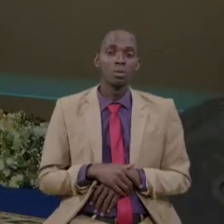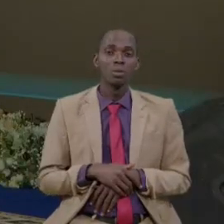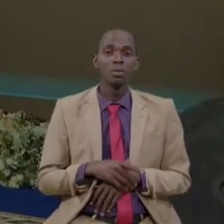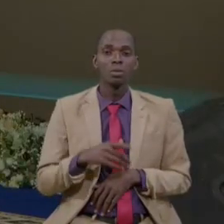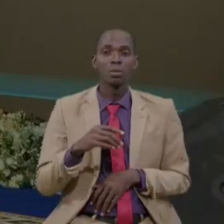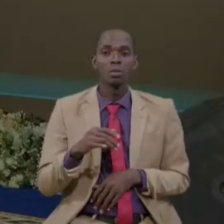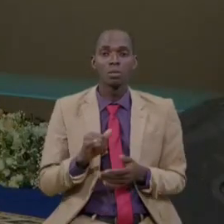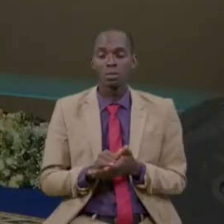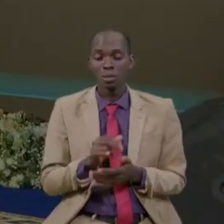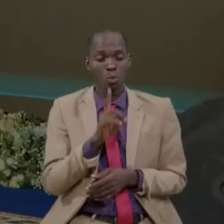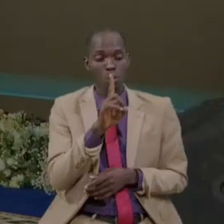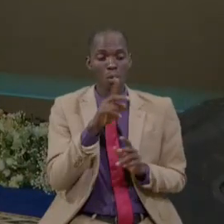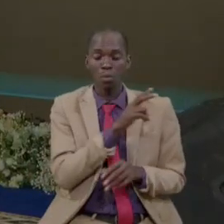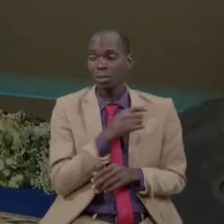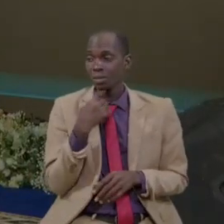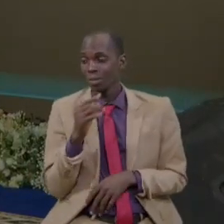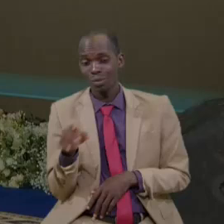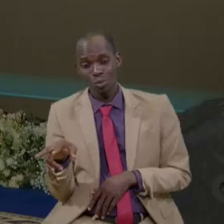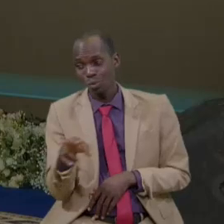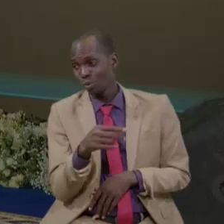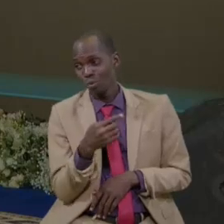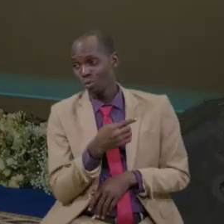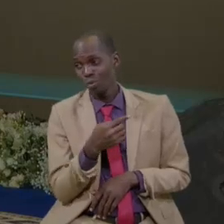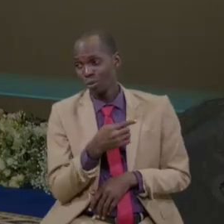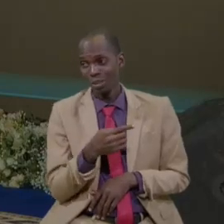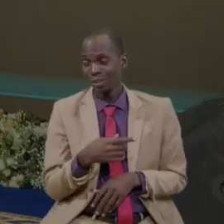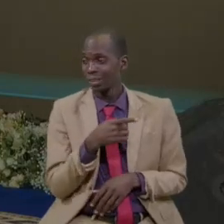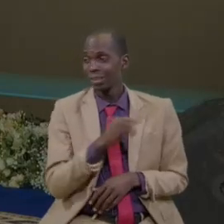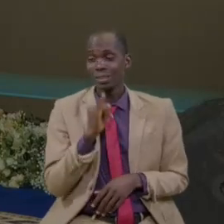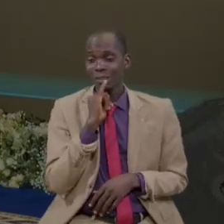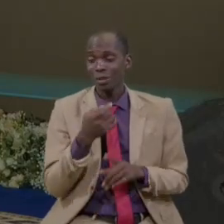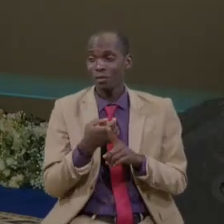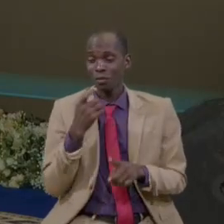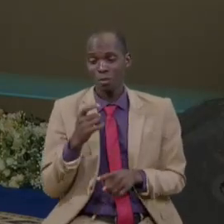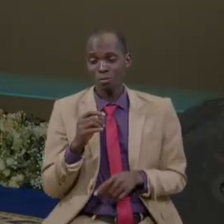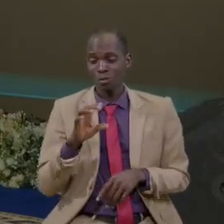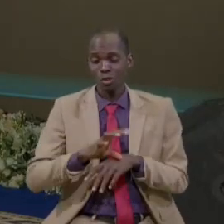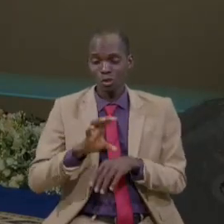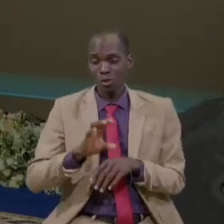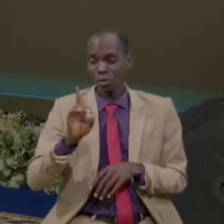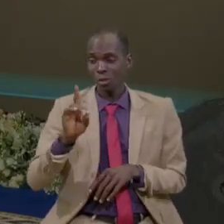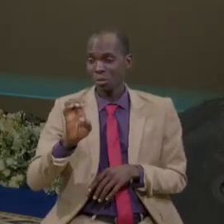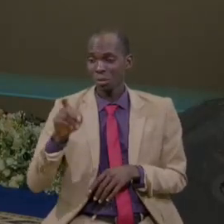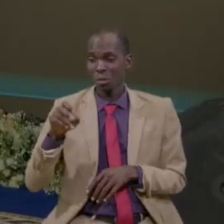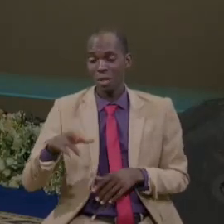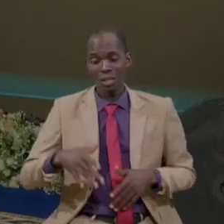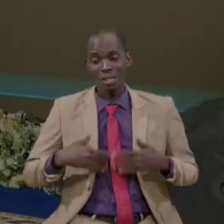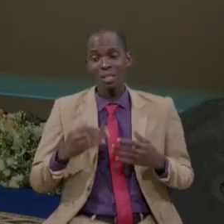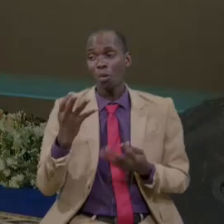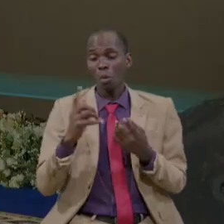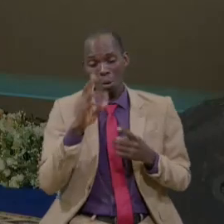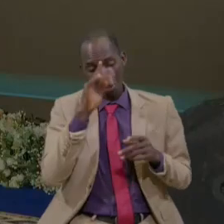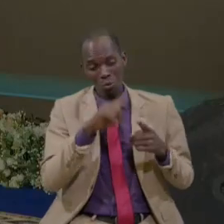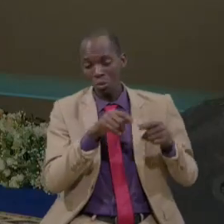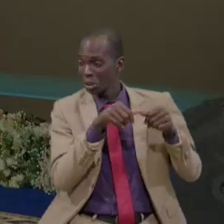police people. He said, this man is deep alive. If you make him stay there for 5 hours, you'll not get